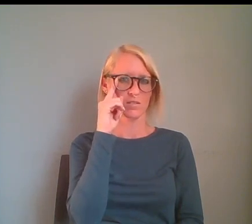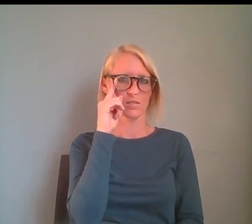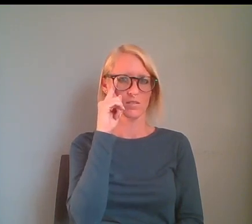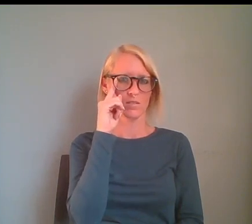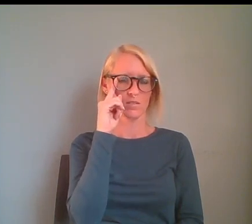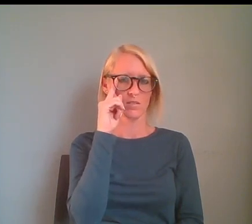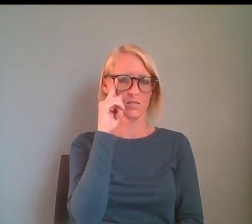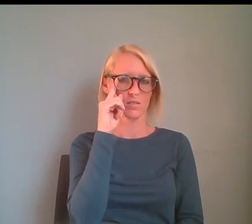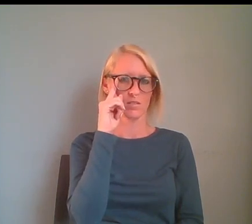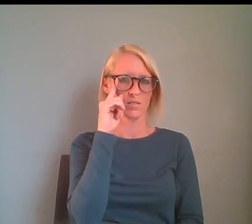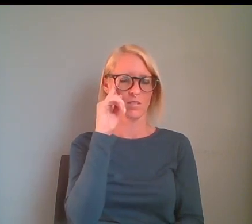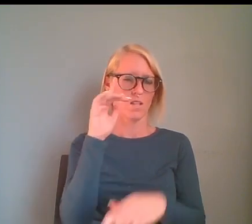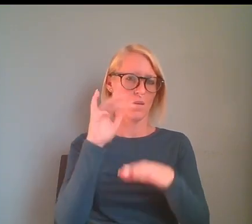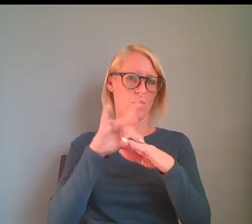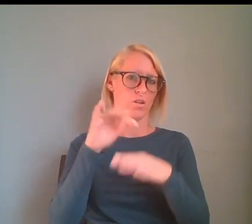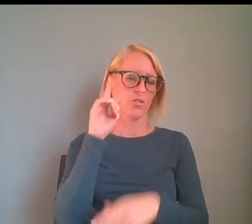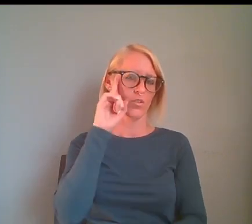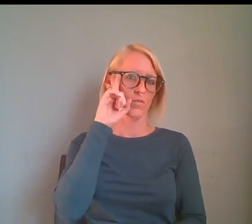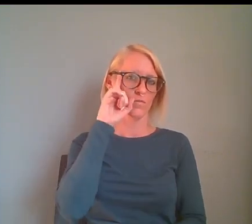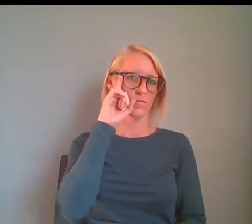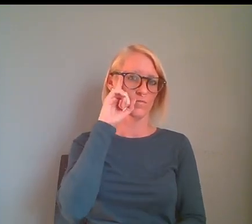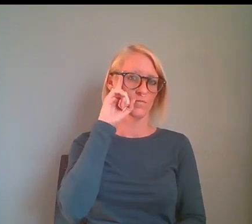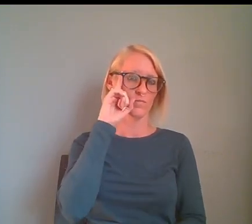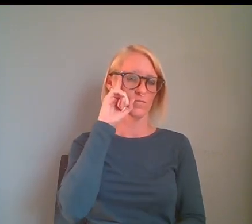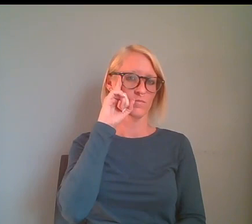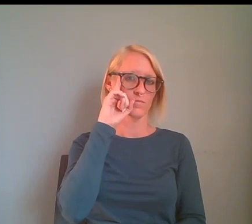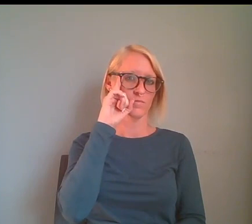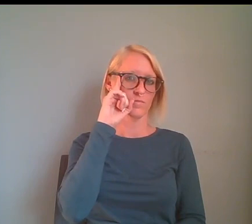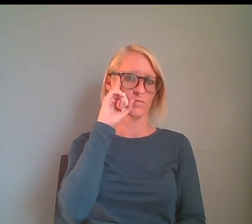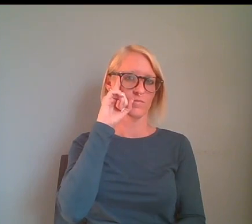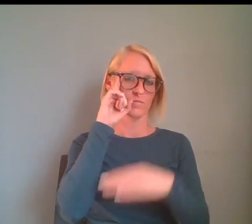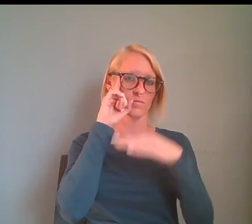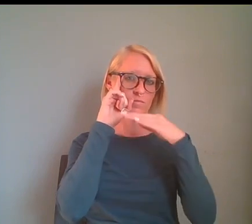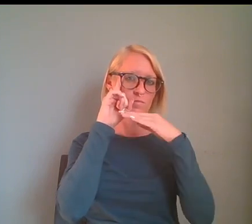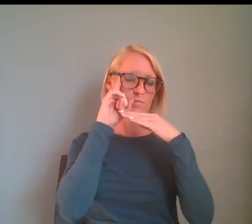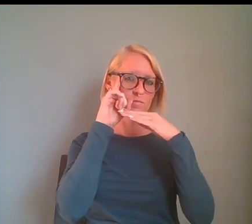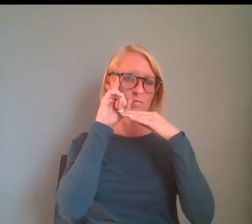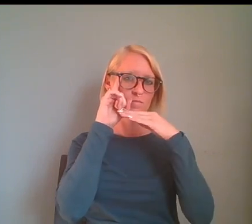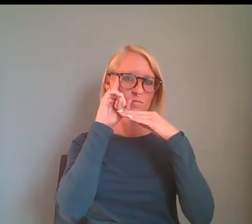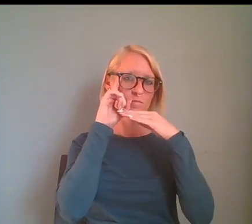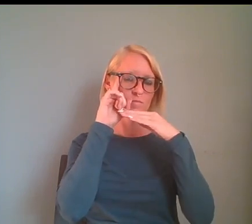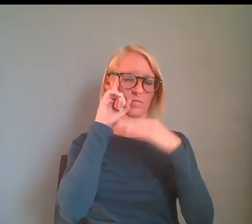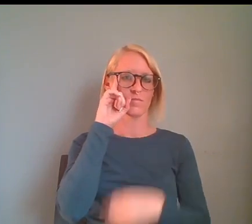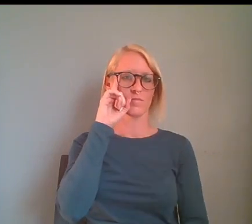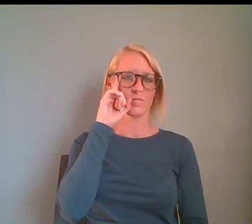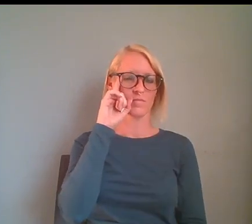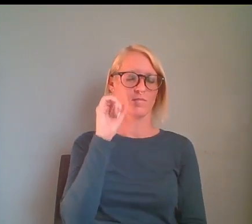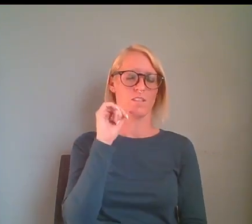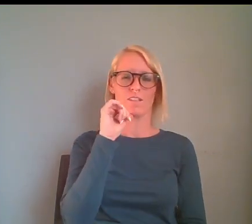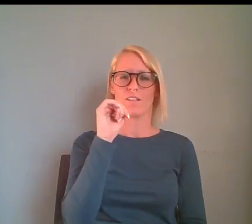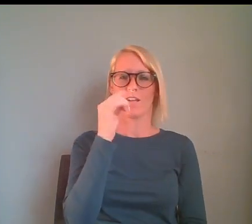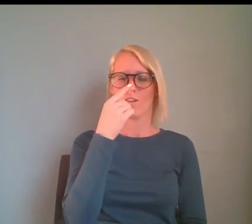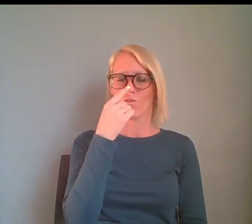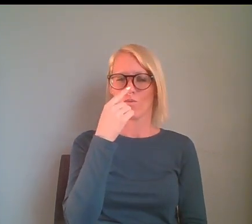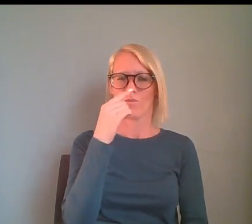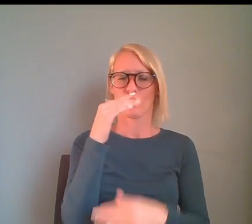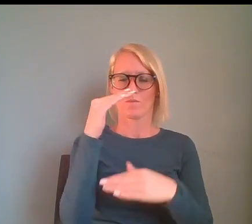fingers with, mark where that is, in the bottom. Not up your nose.